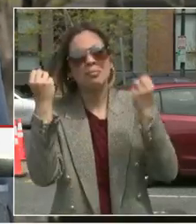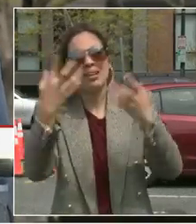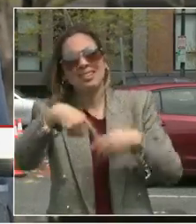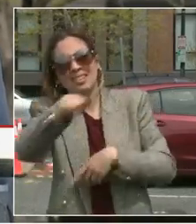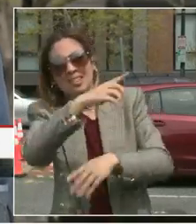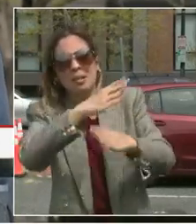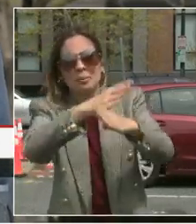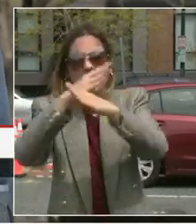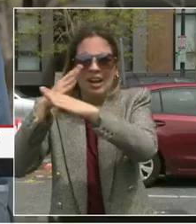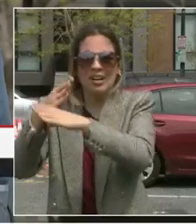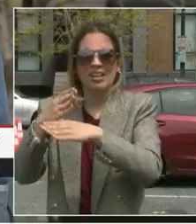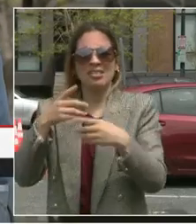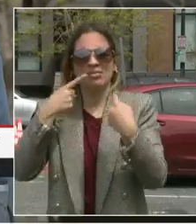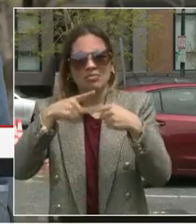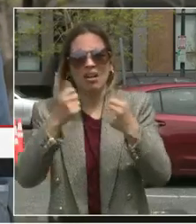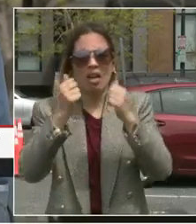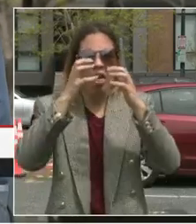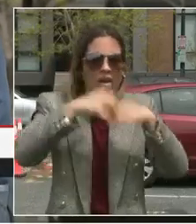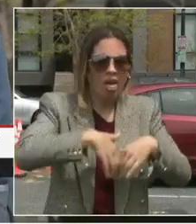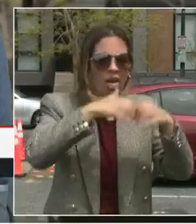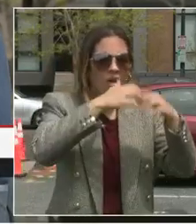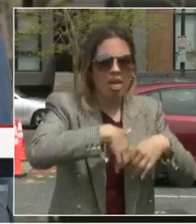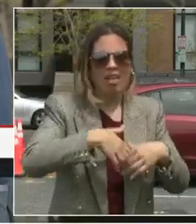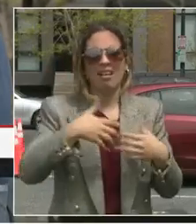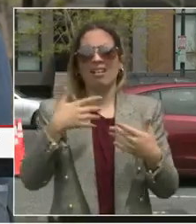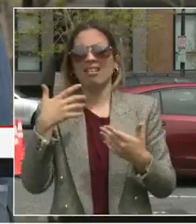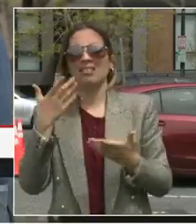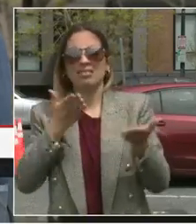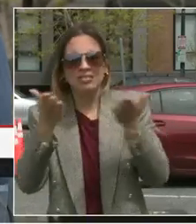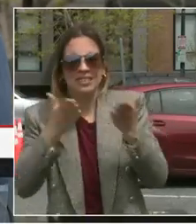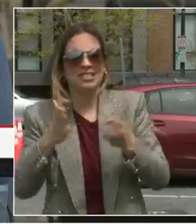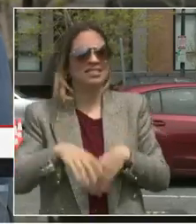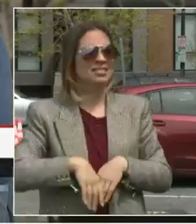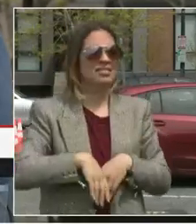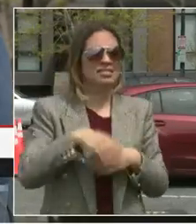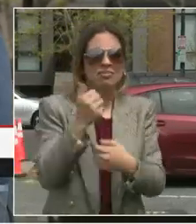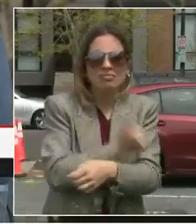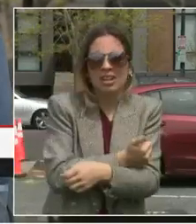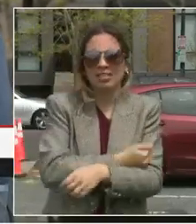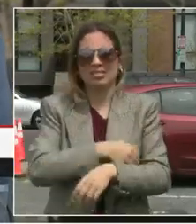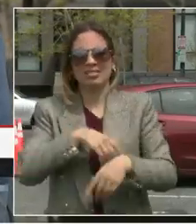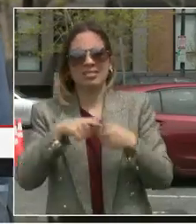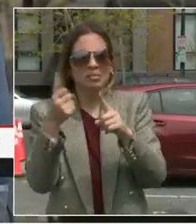working with to get people services, whether substance abuse, mental health